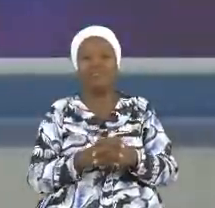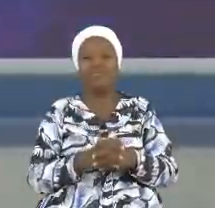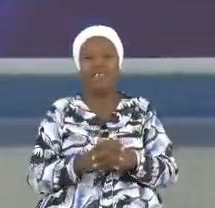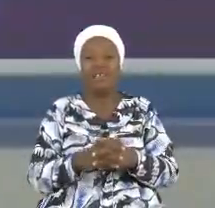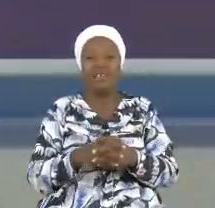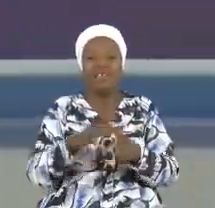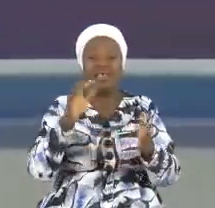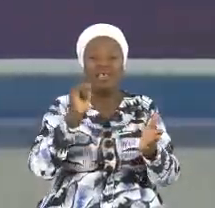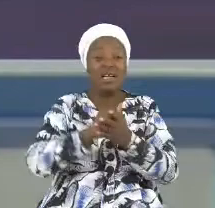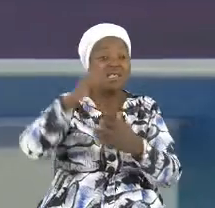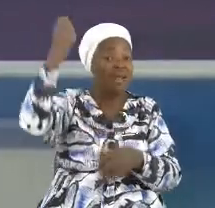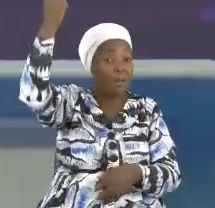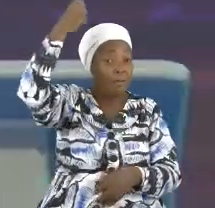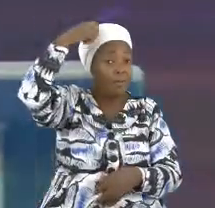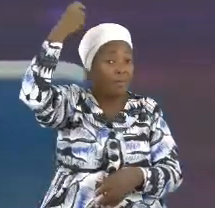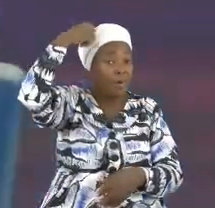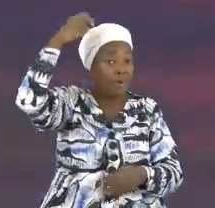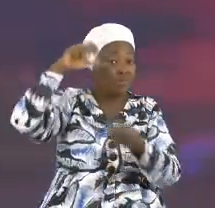problem, insanity,